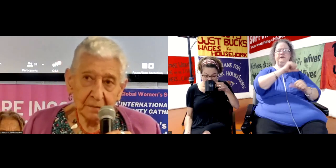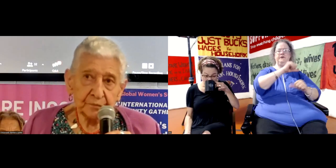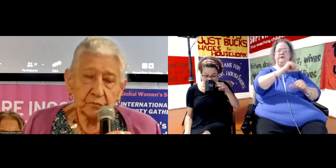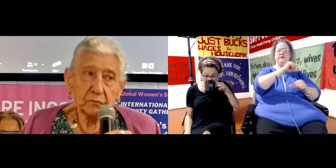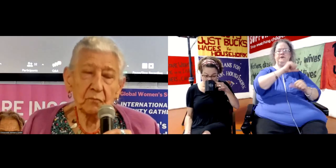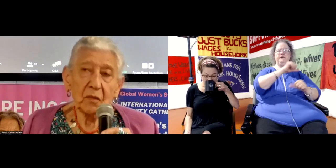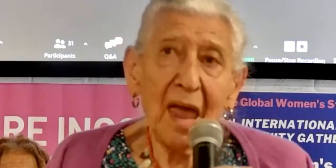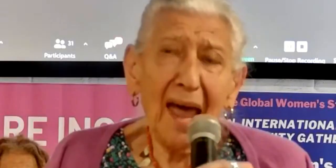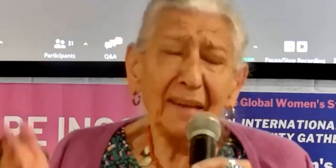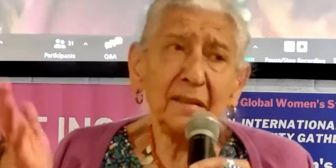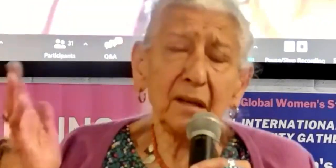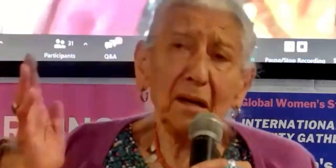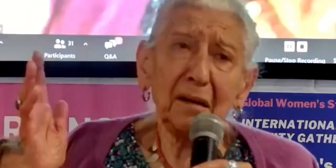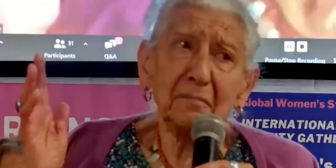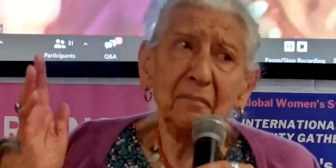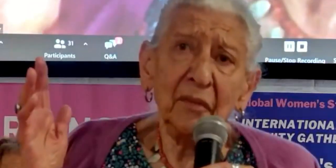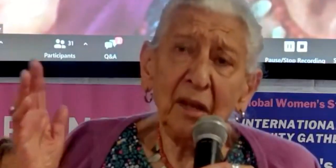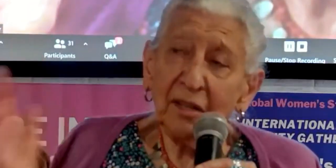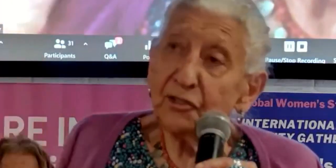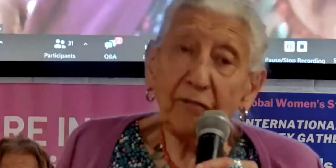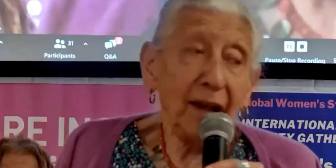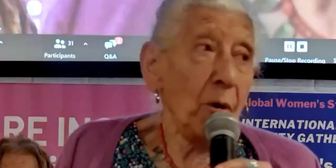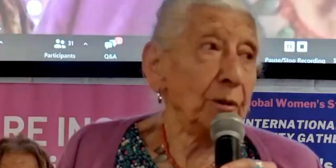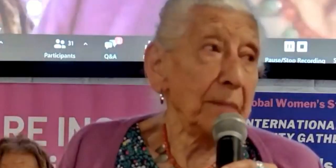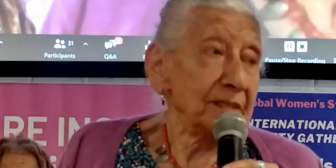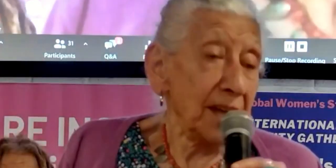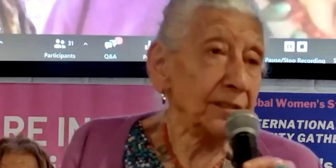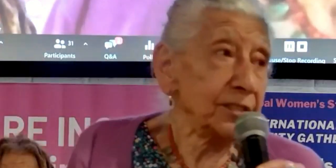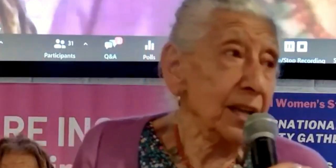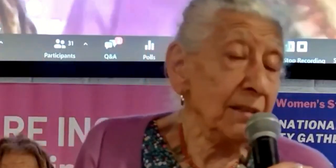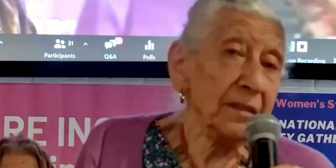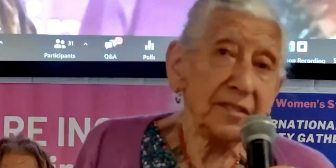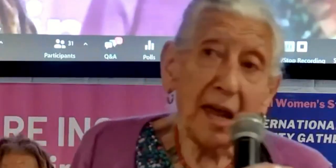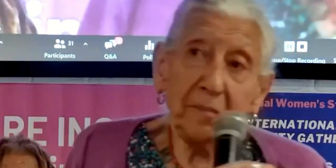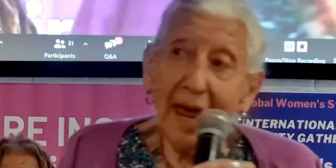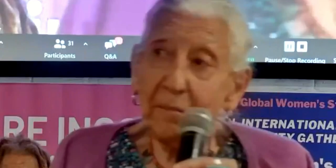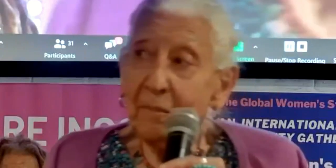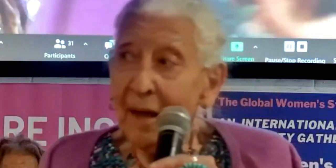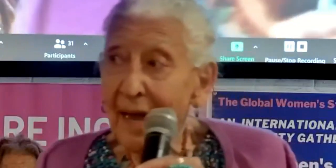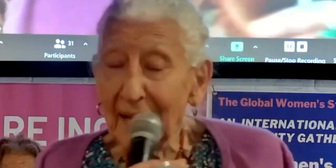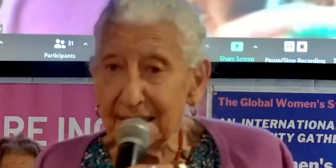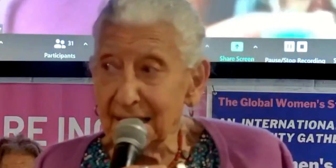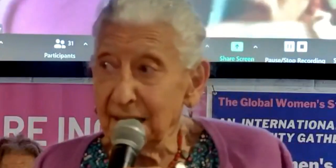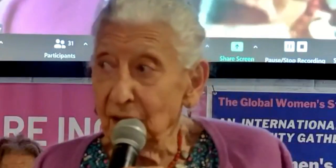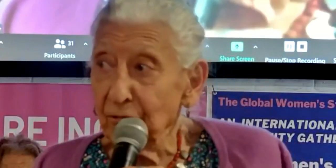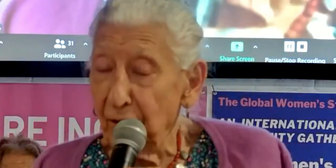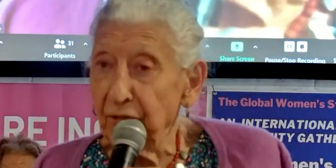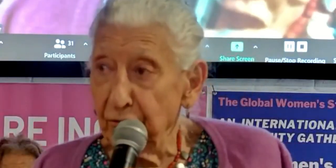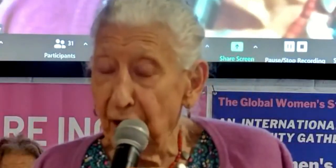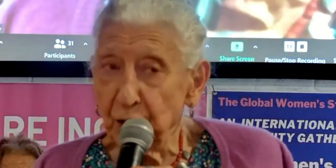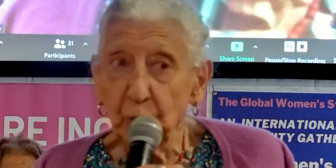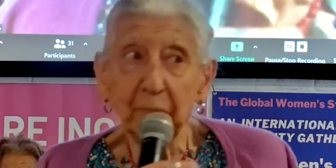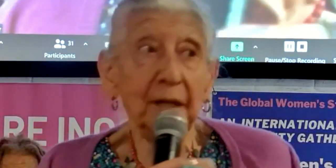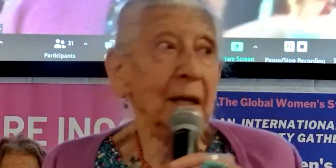churches. And so they called themselves the same name as